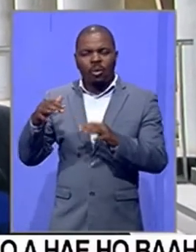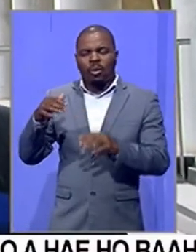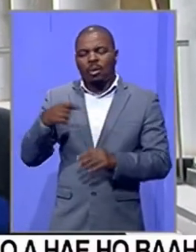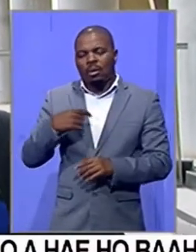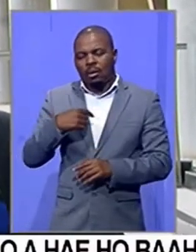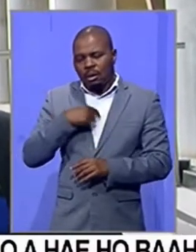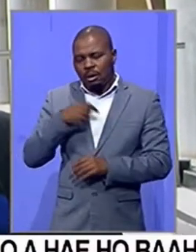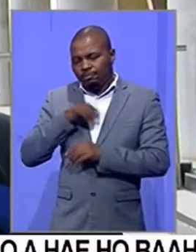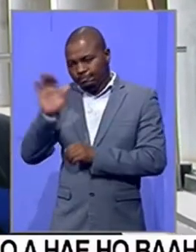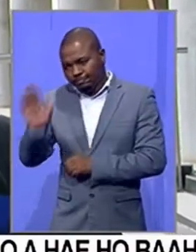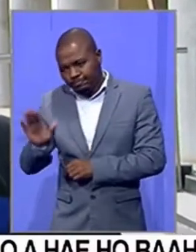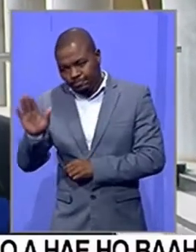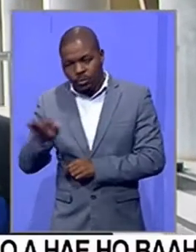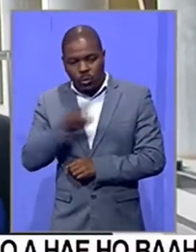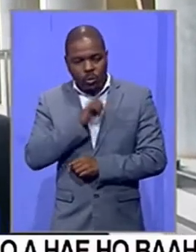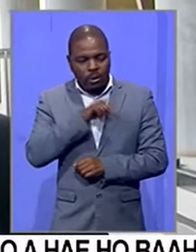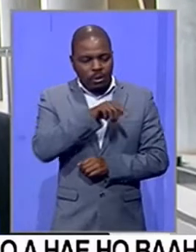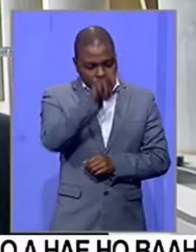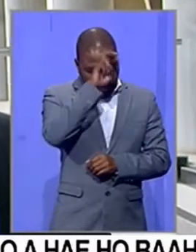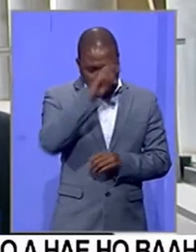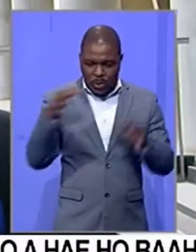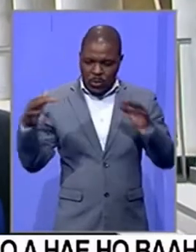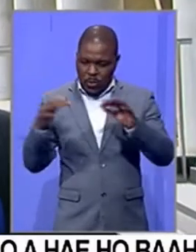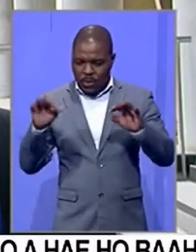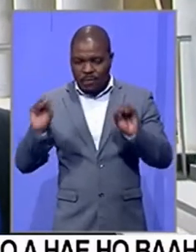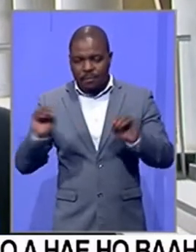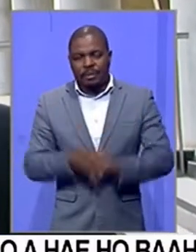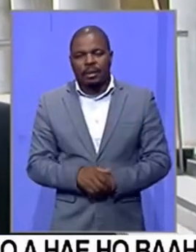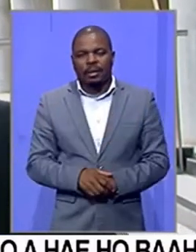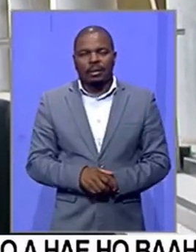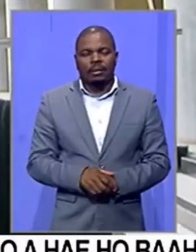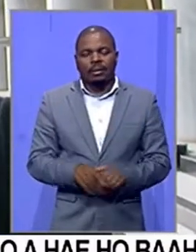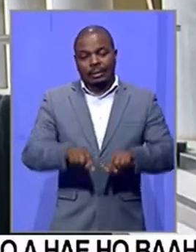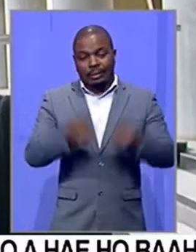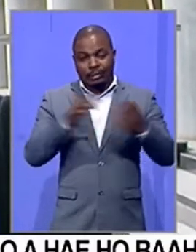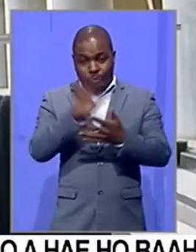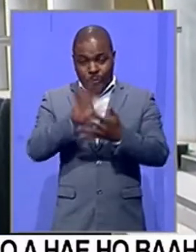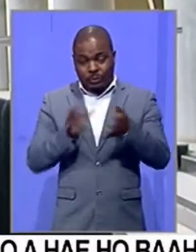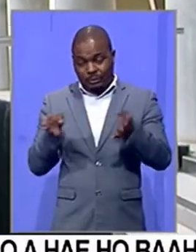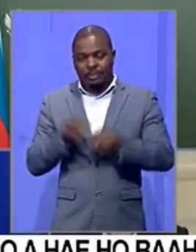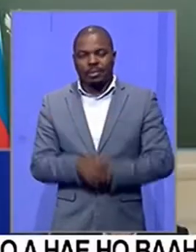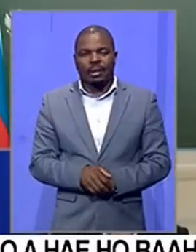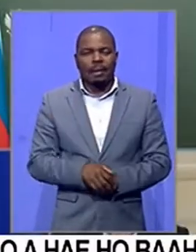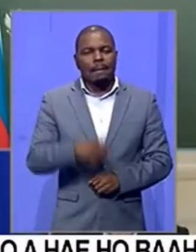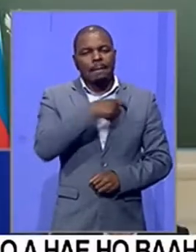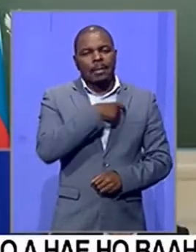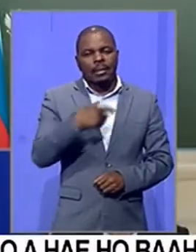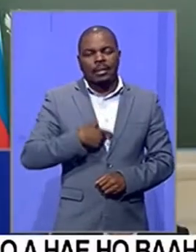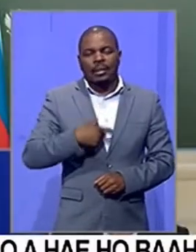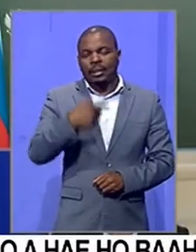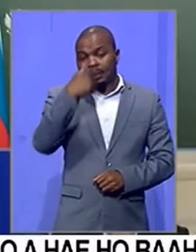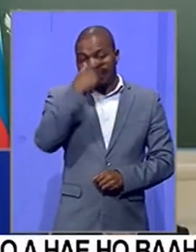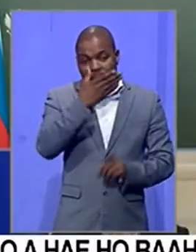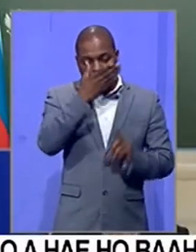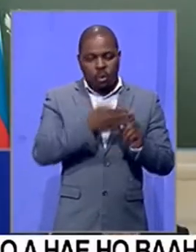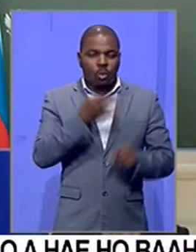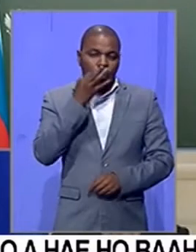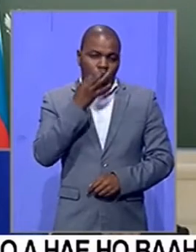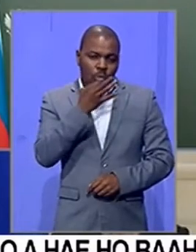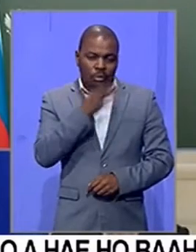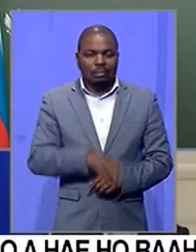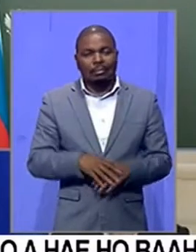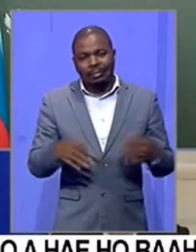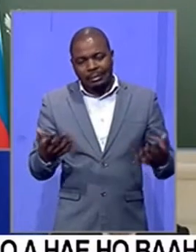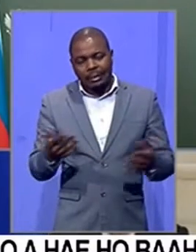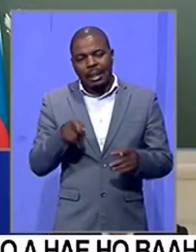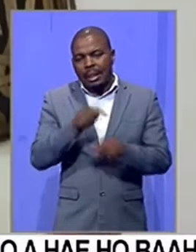between Ukraine and Russia. Ditabeng tse ding tse fapaneng, Mopresidente Cyril Ramaphosa o re ka mokgwa o